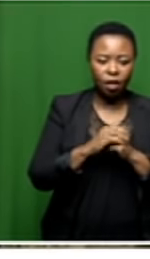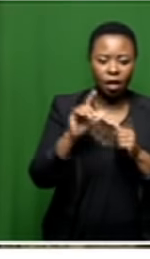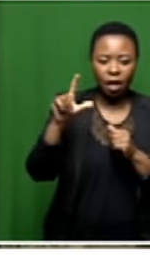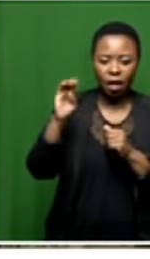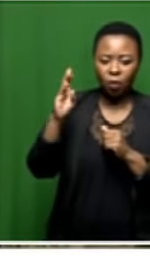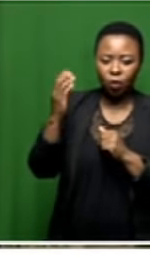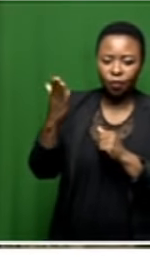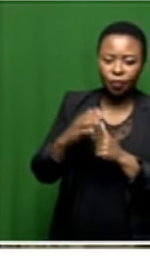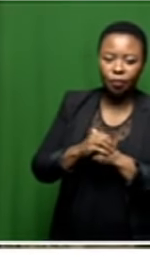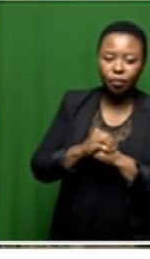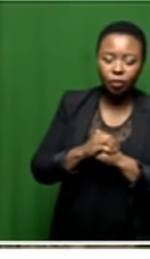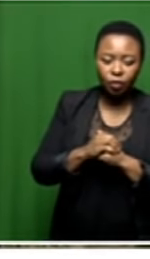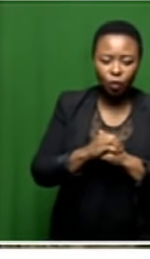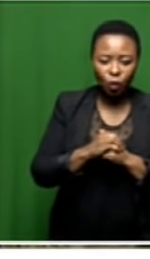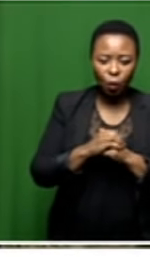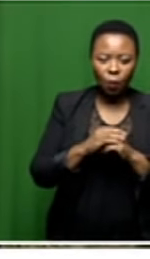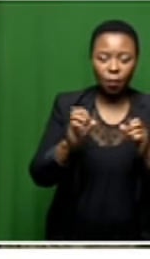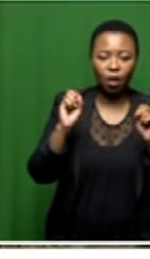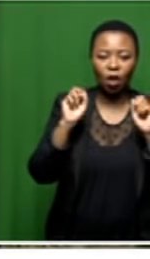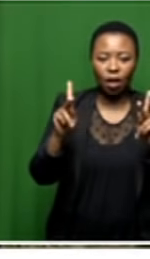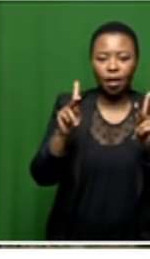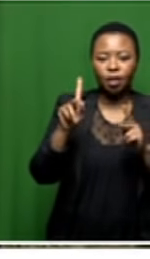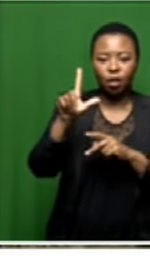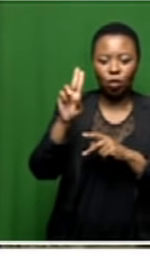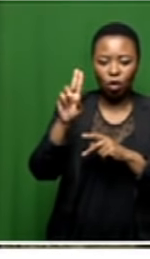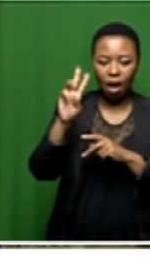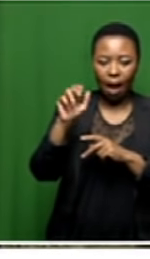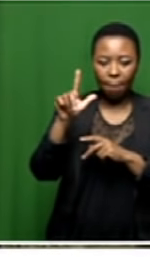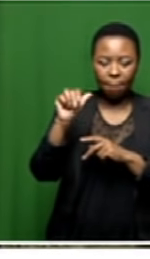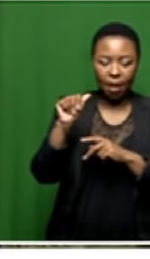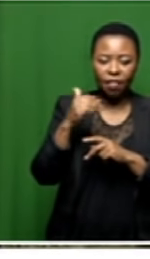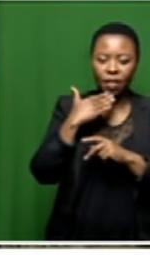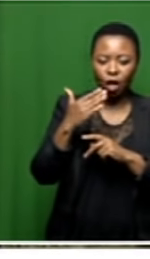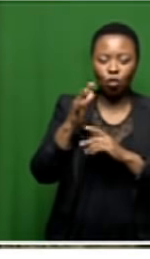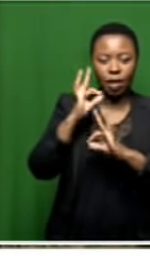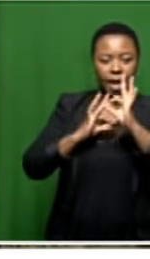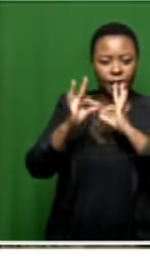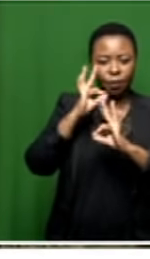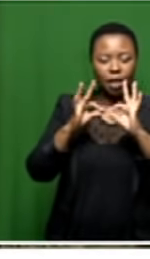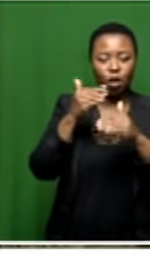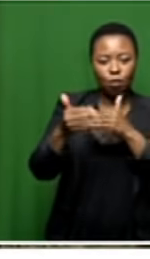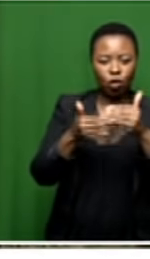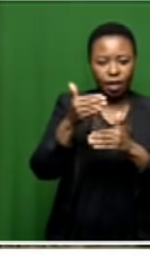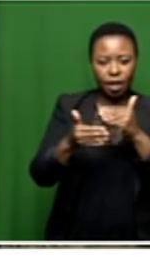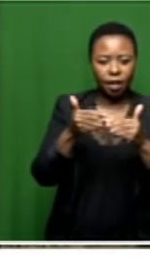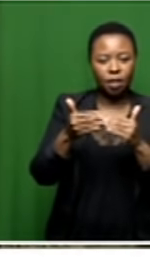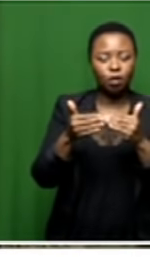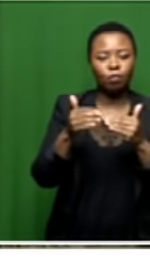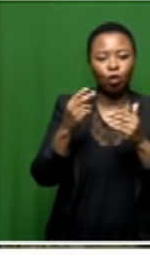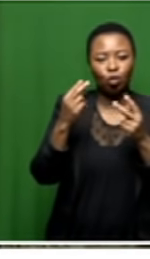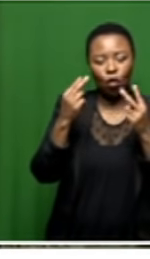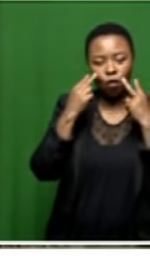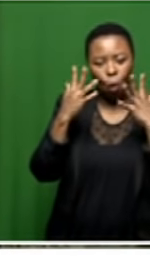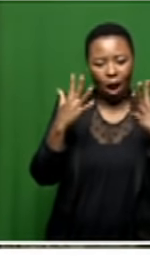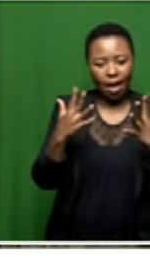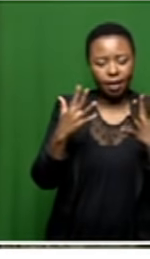Lebo. All right, Lulama, thank you so much there for explaining the process to us, to our viewers who